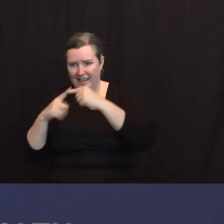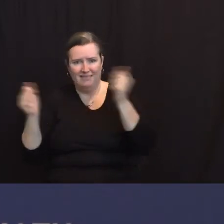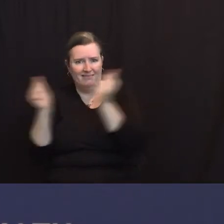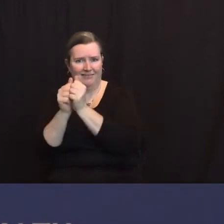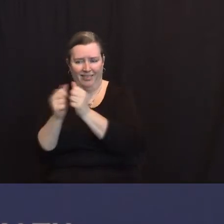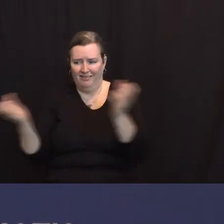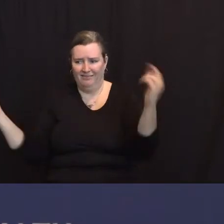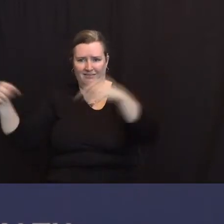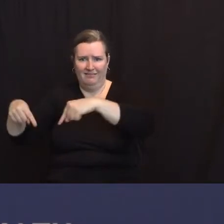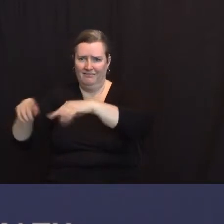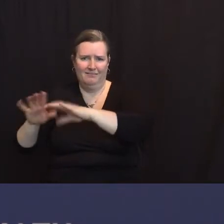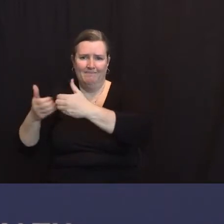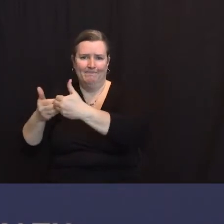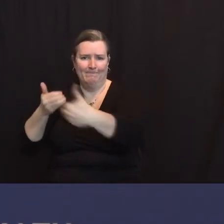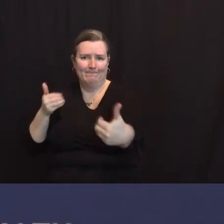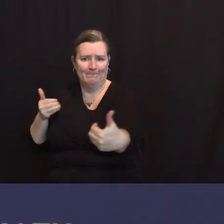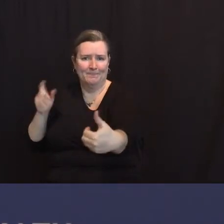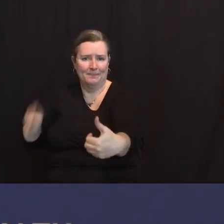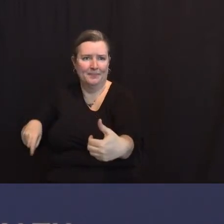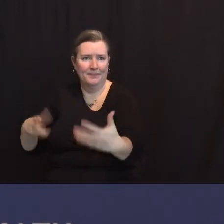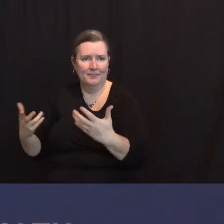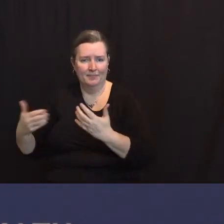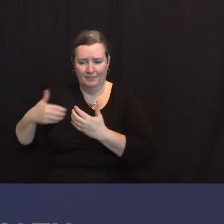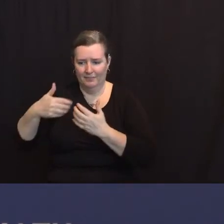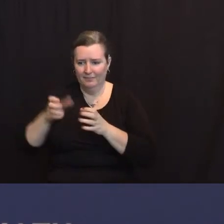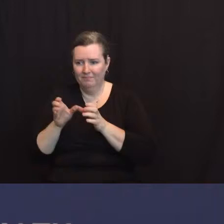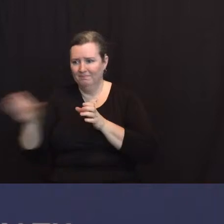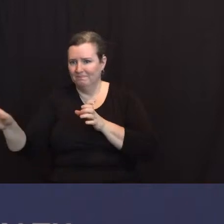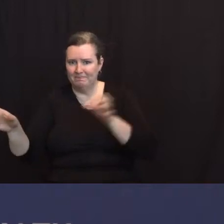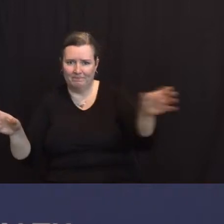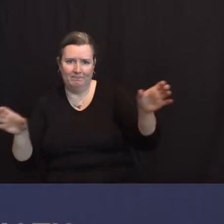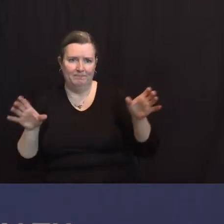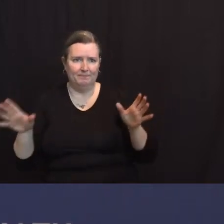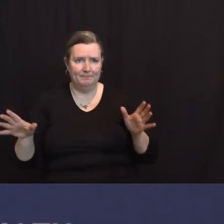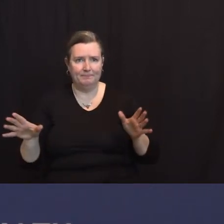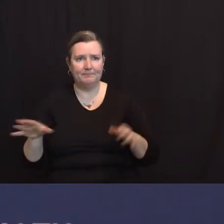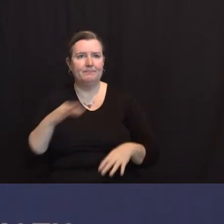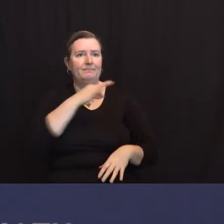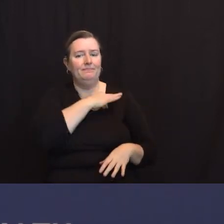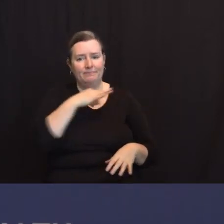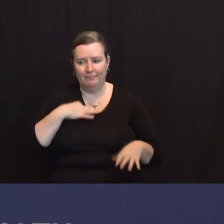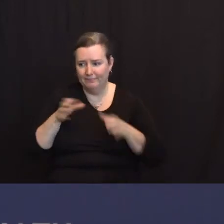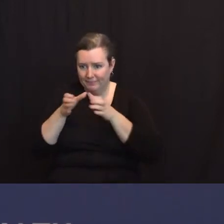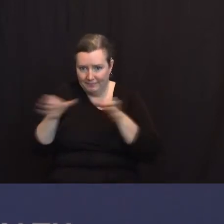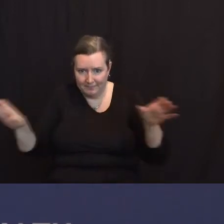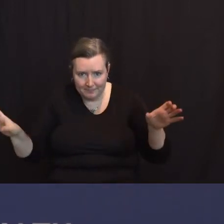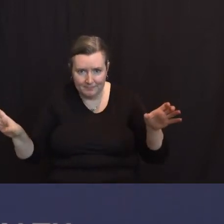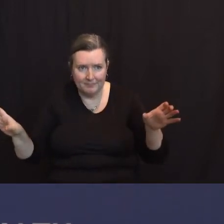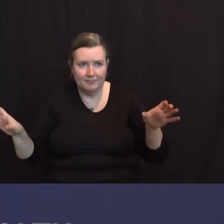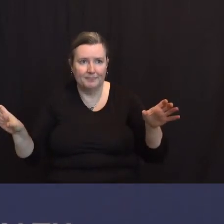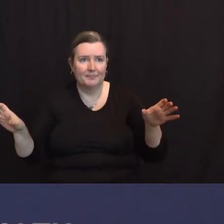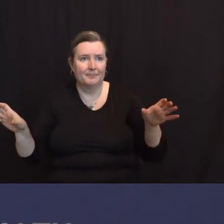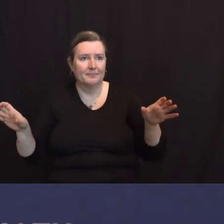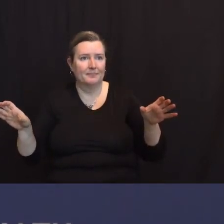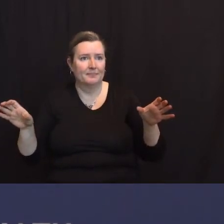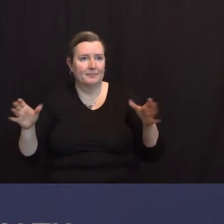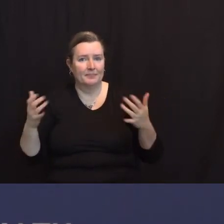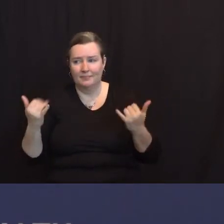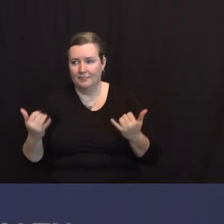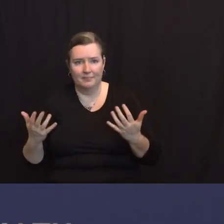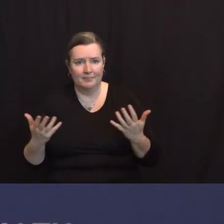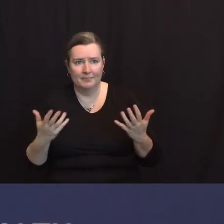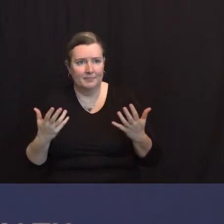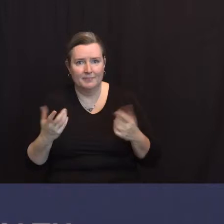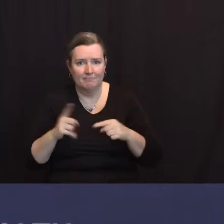floors, different buildings, that staff is separated. And by the way, if you can't do that in a directive, I think you put out on April 13th, if you can't do that,